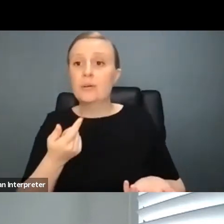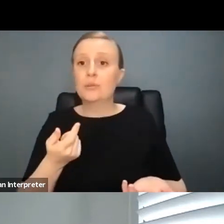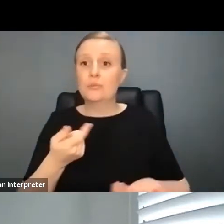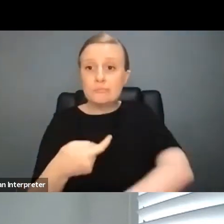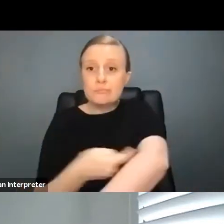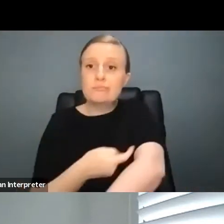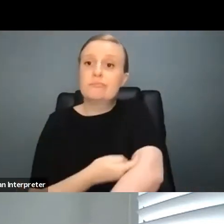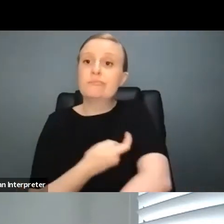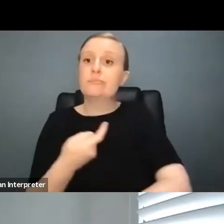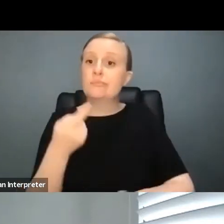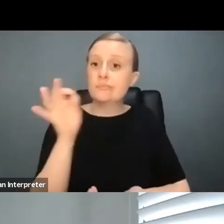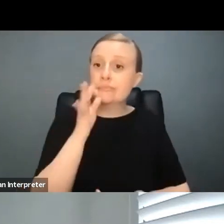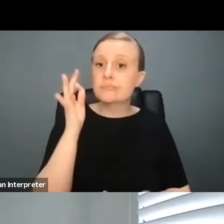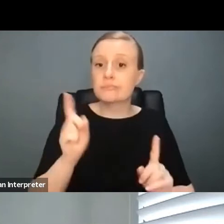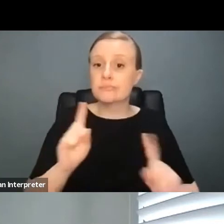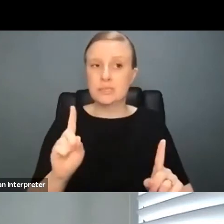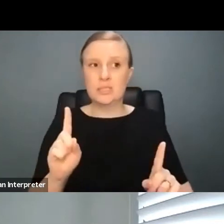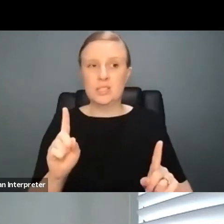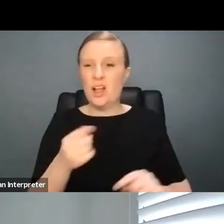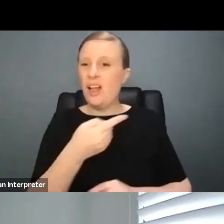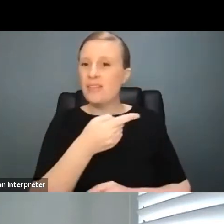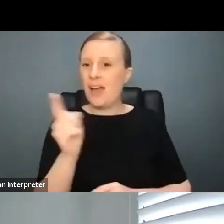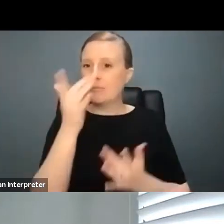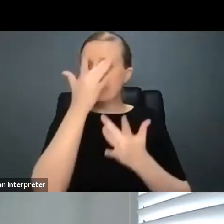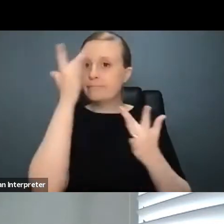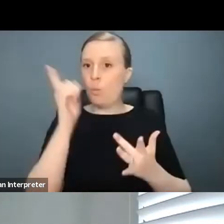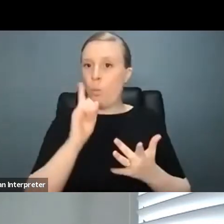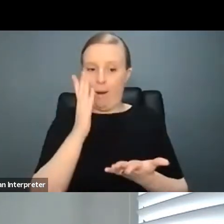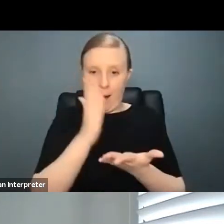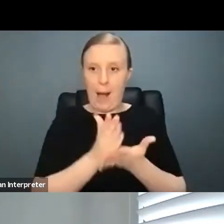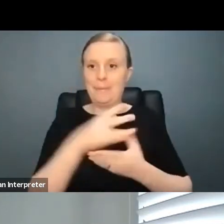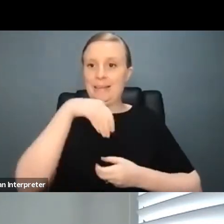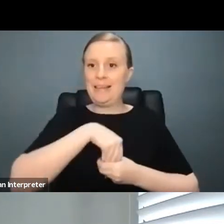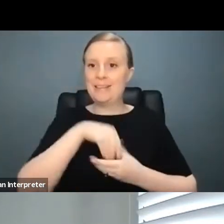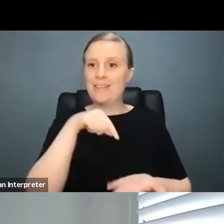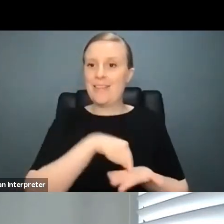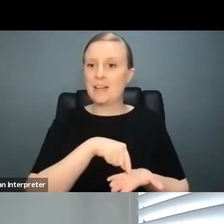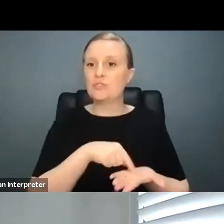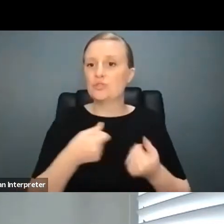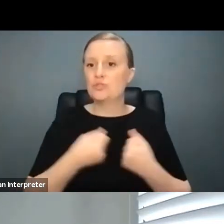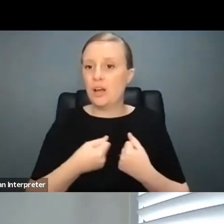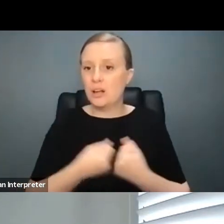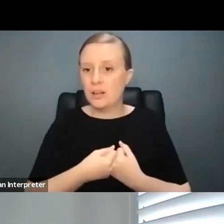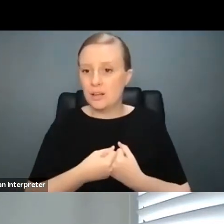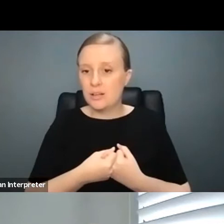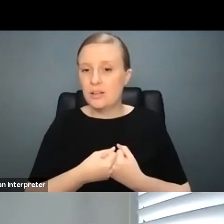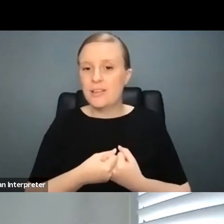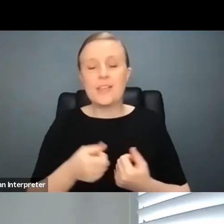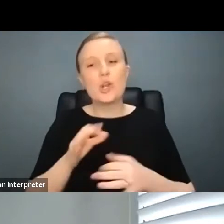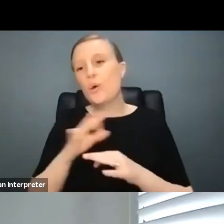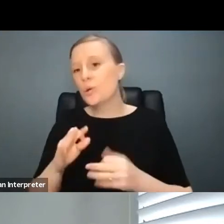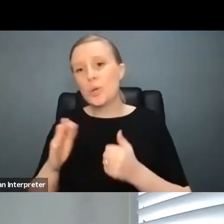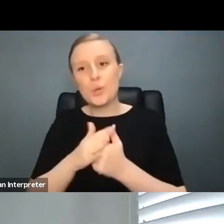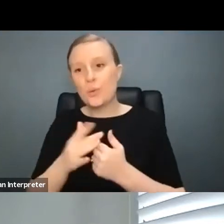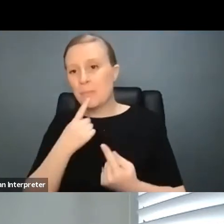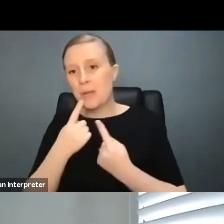what is being supplied. And I don't think that's anything new, but certainly this project has, in my mind, really reinforced that. So